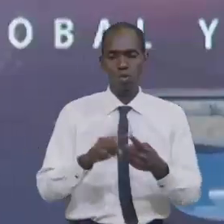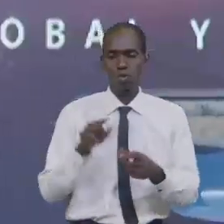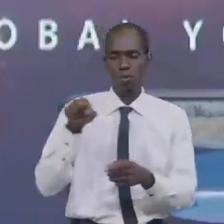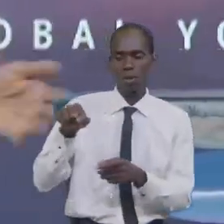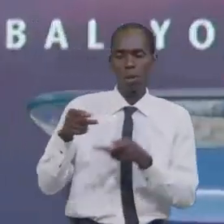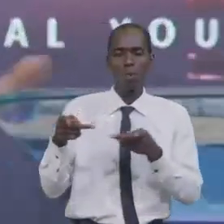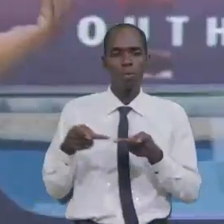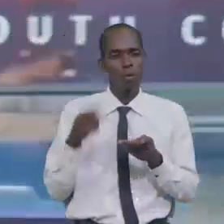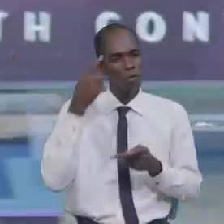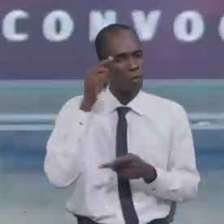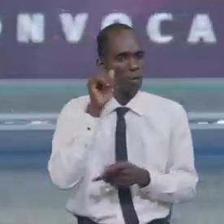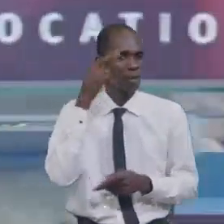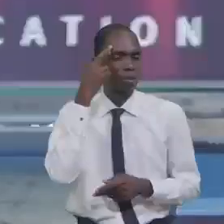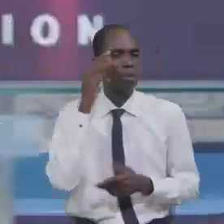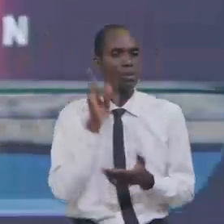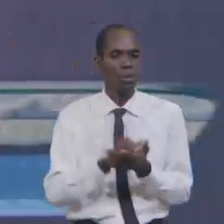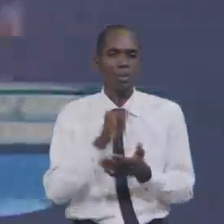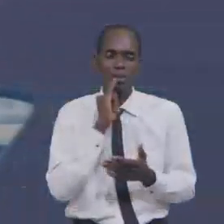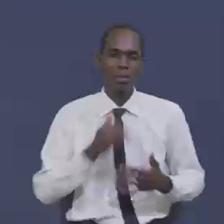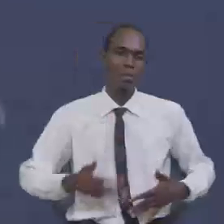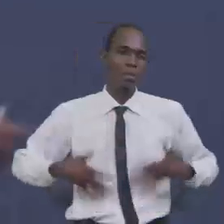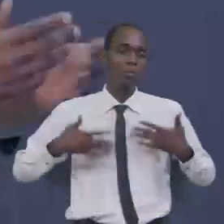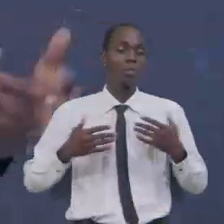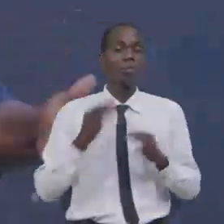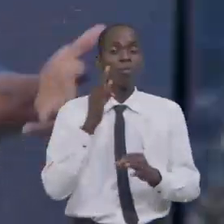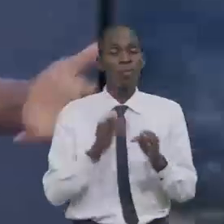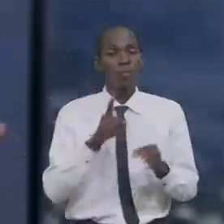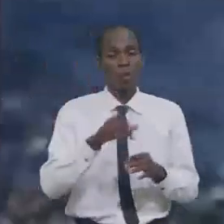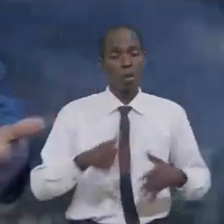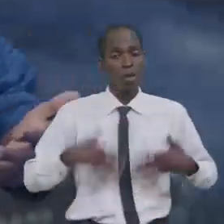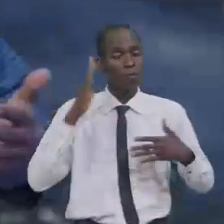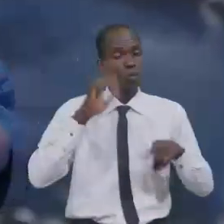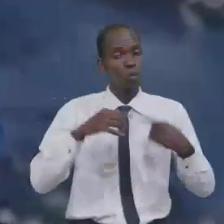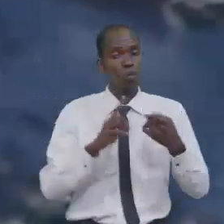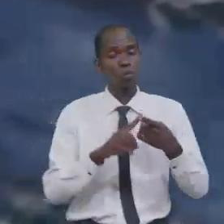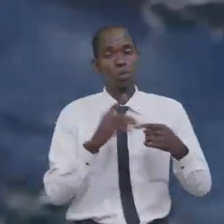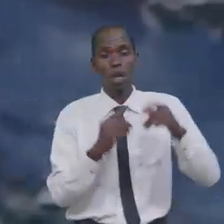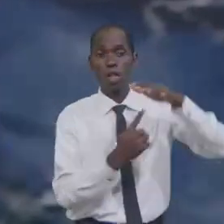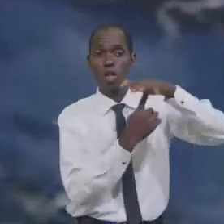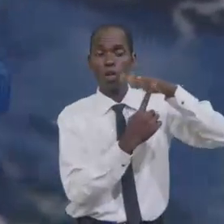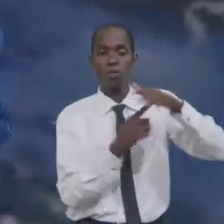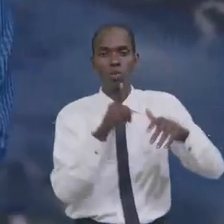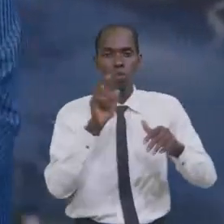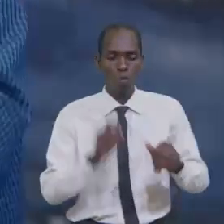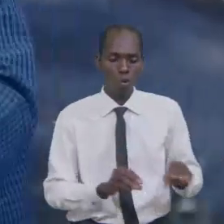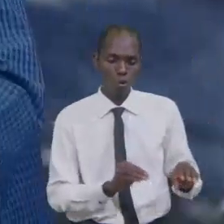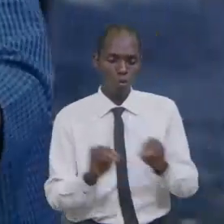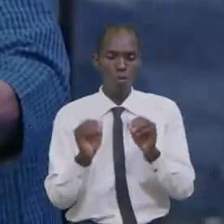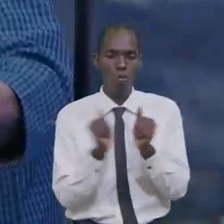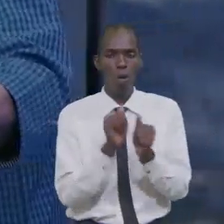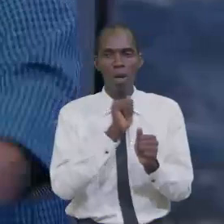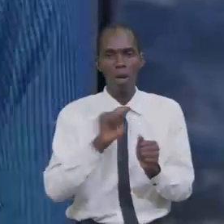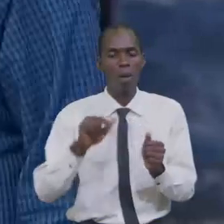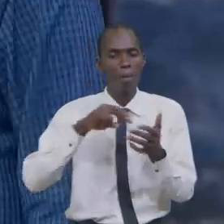life. If your life is going to get to the peak, you must drive with a purpose. If your life is going